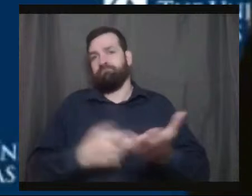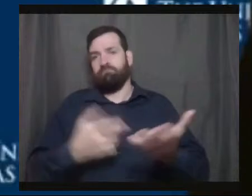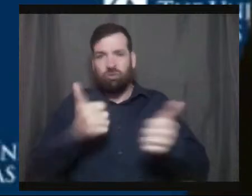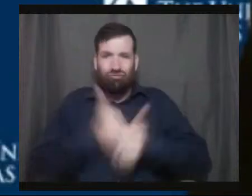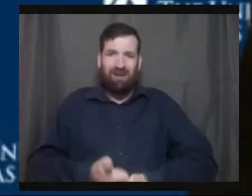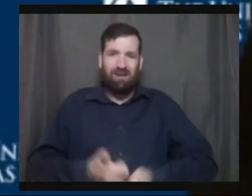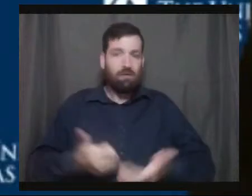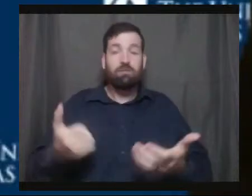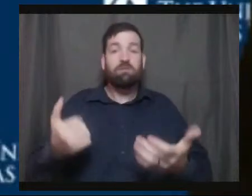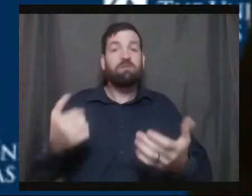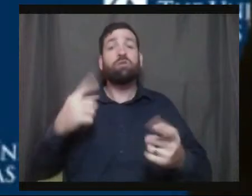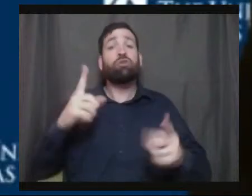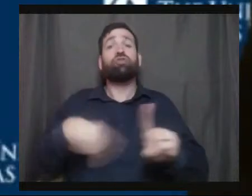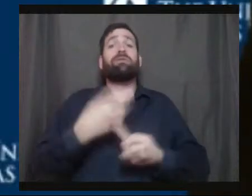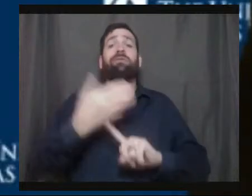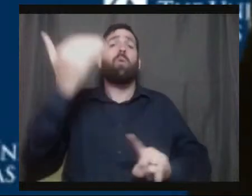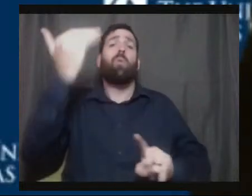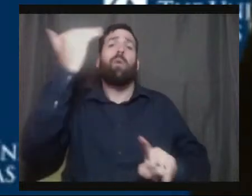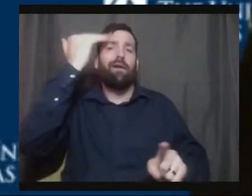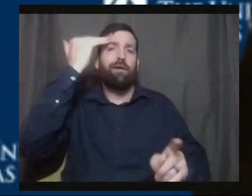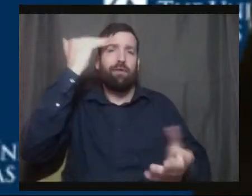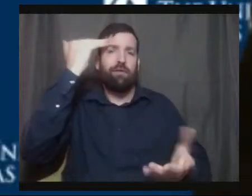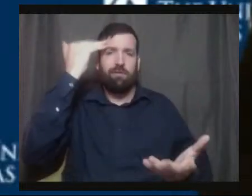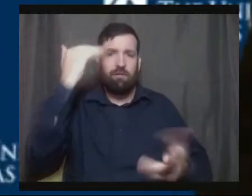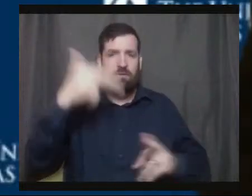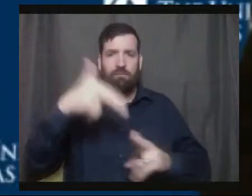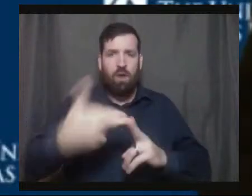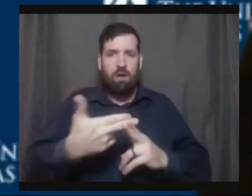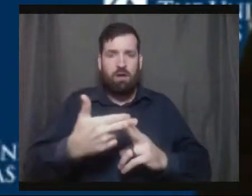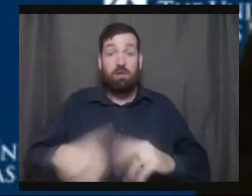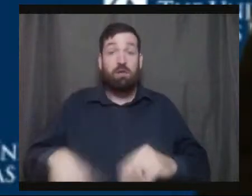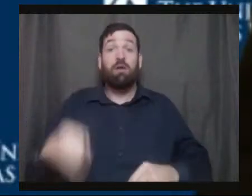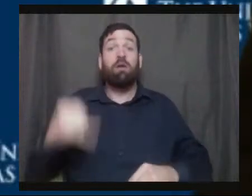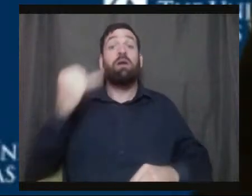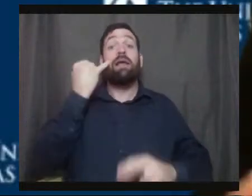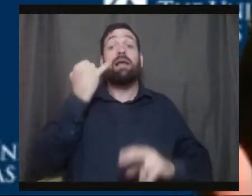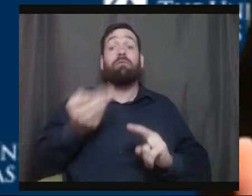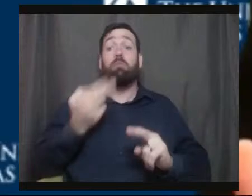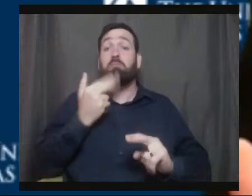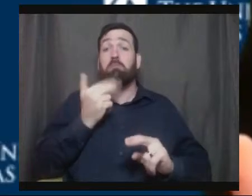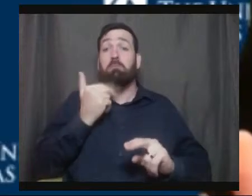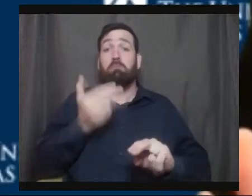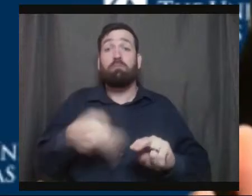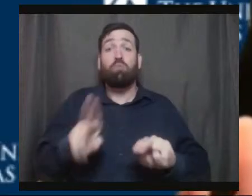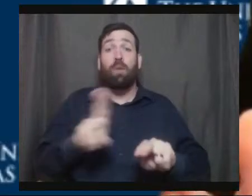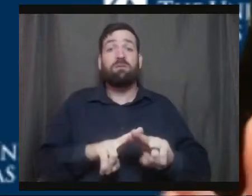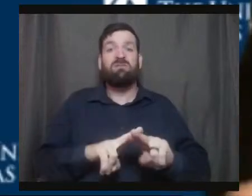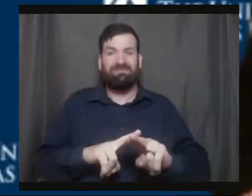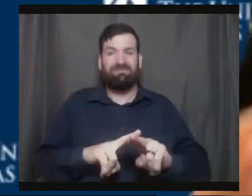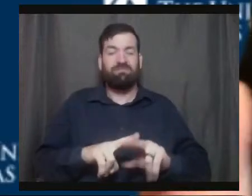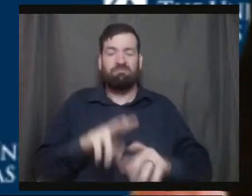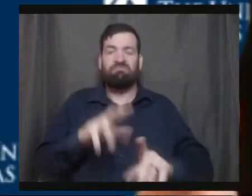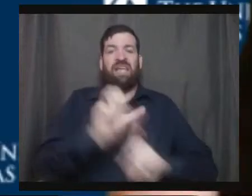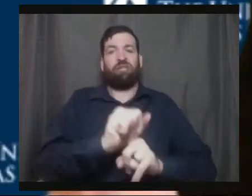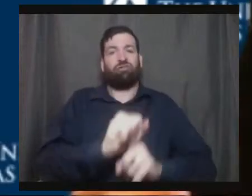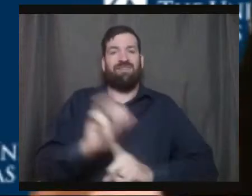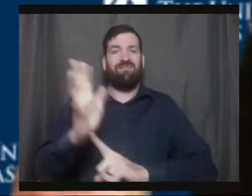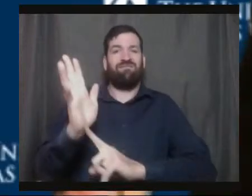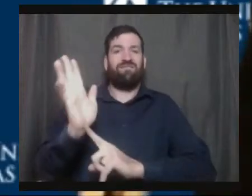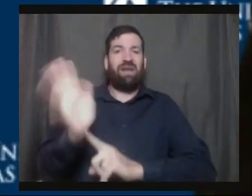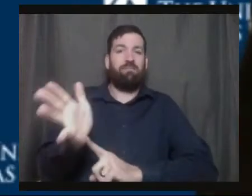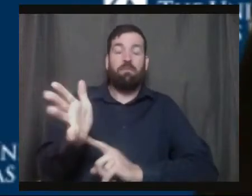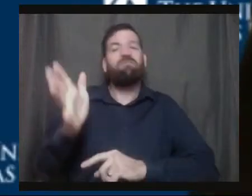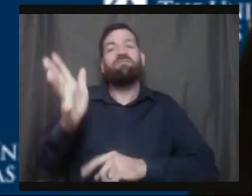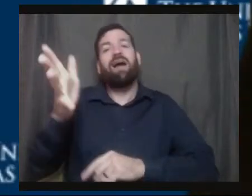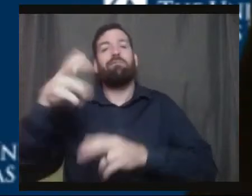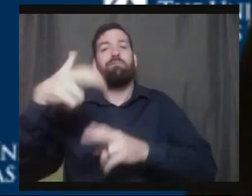that just to be mindful of where their weight is. And that way, if there is a little weight gain, we catch it at that 5-pound weight gain and not that 20,